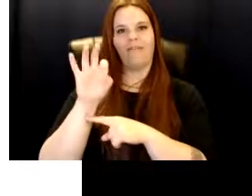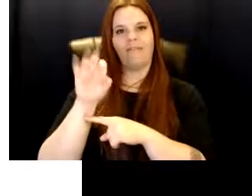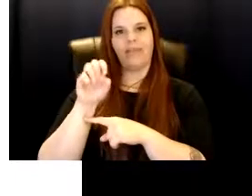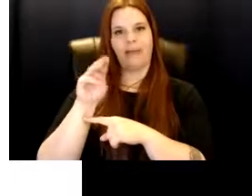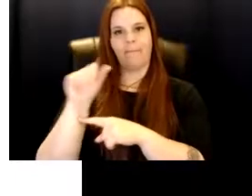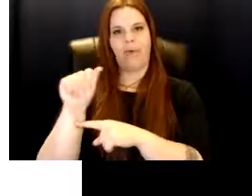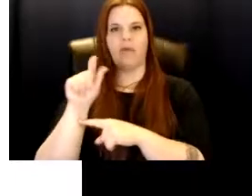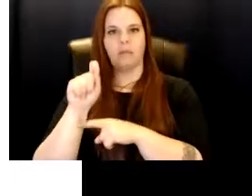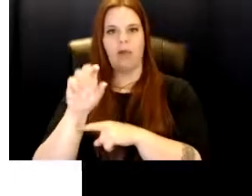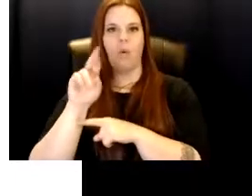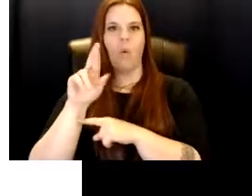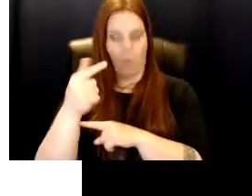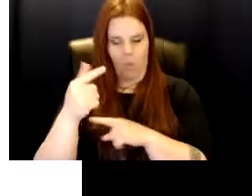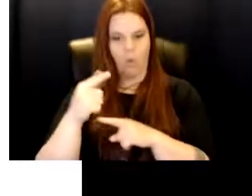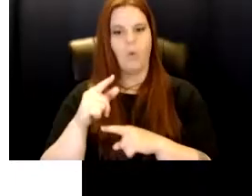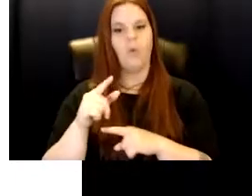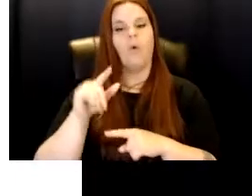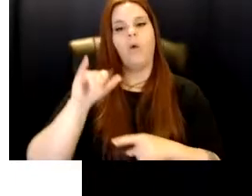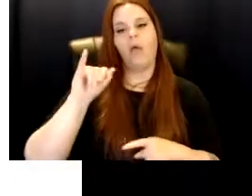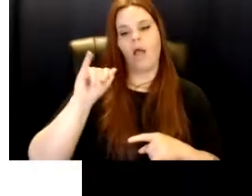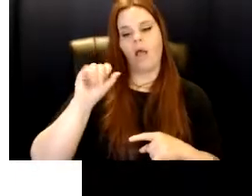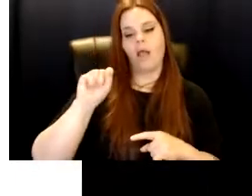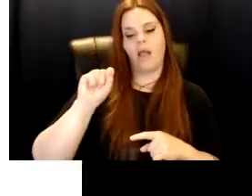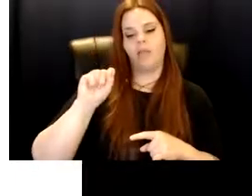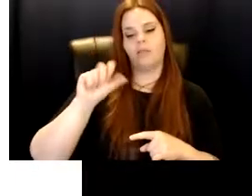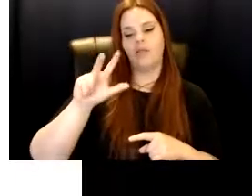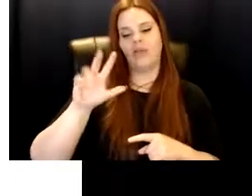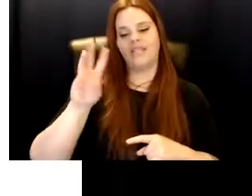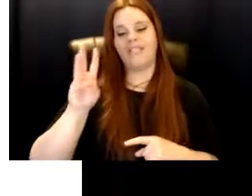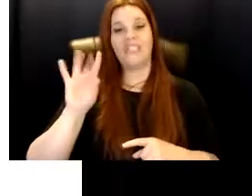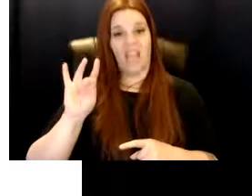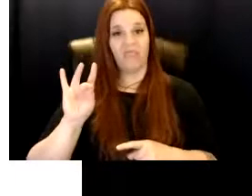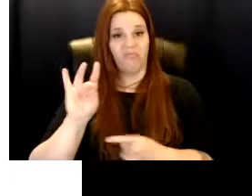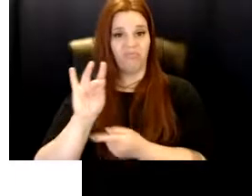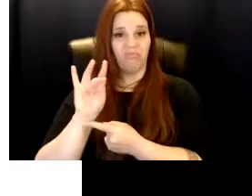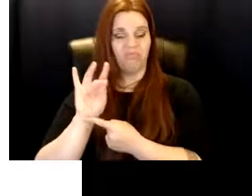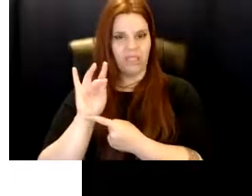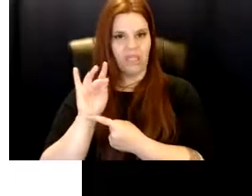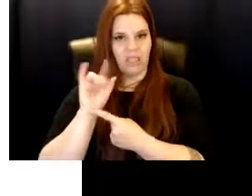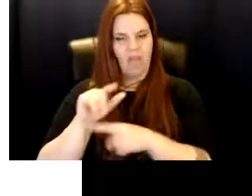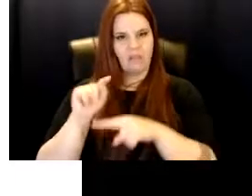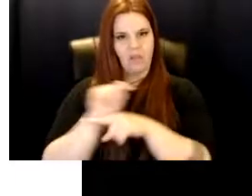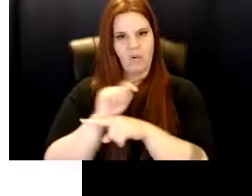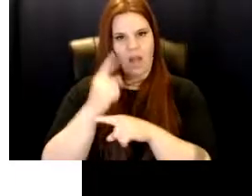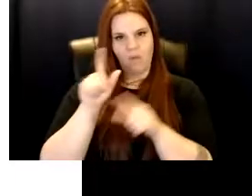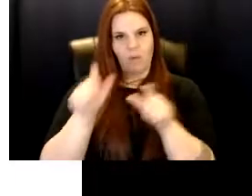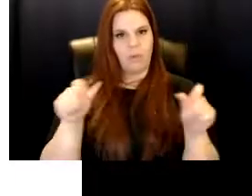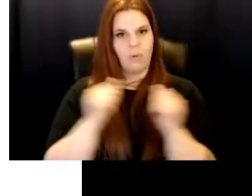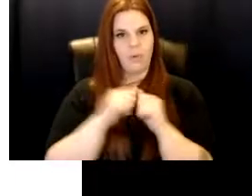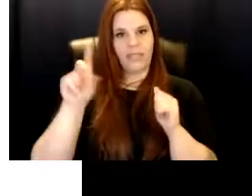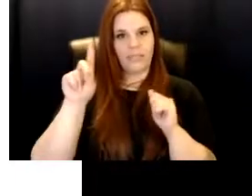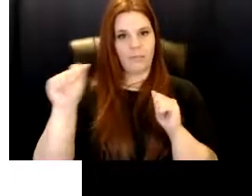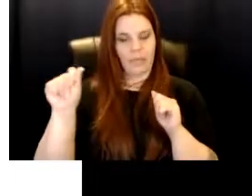training.fema.org, and it's IS 368. It's the training for people with